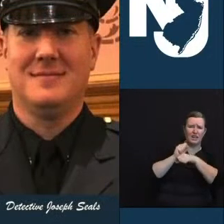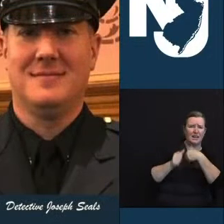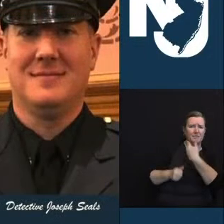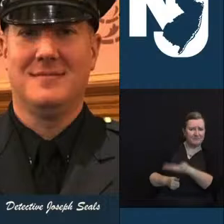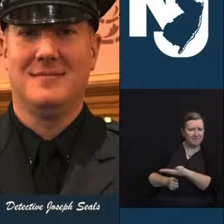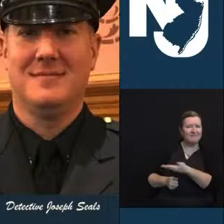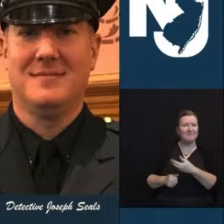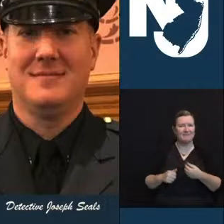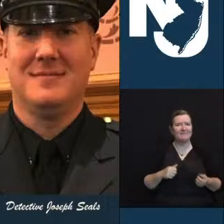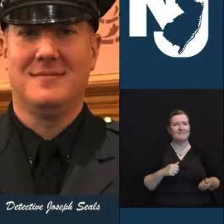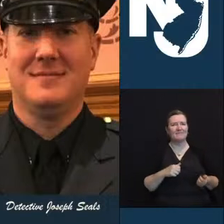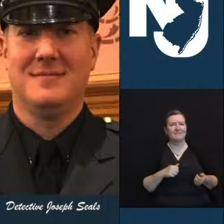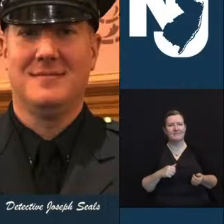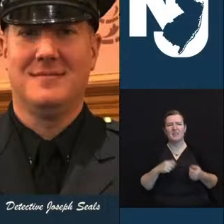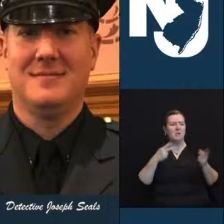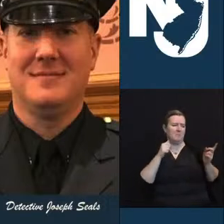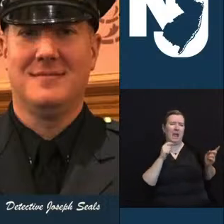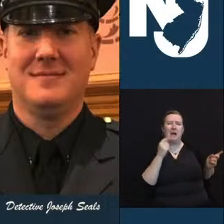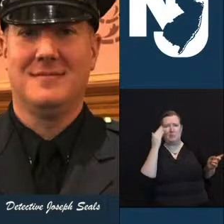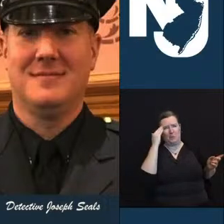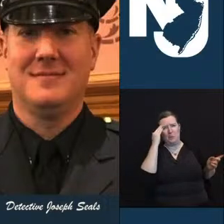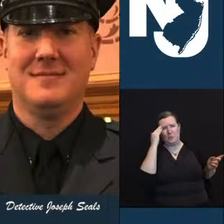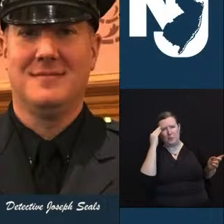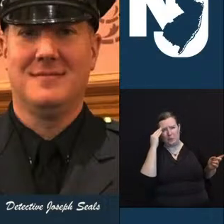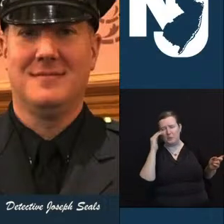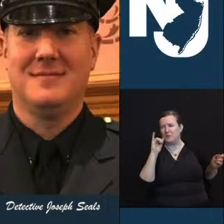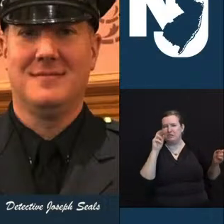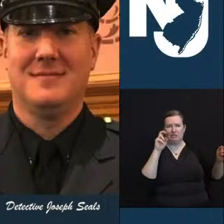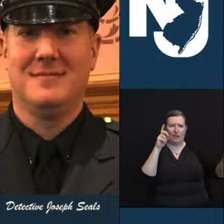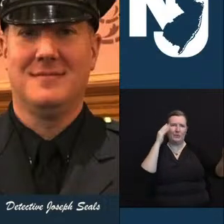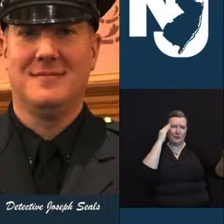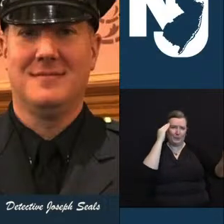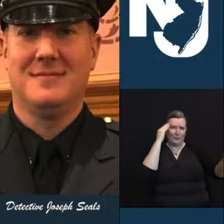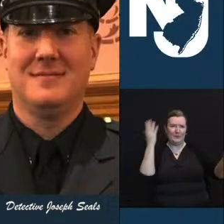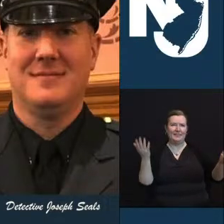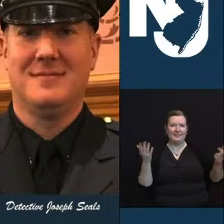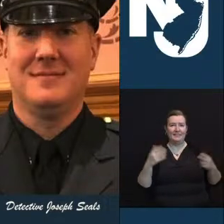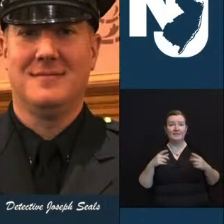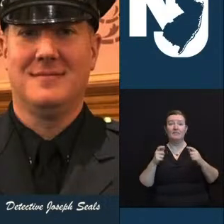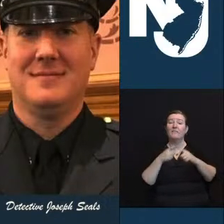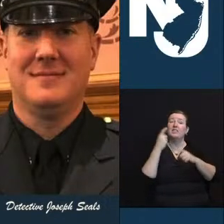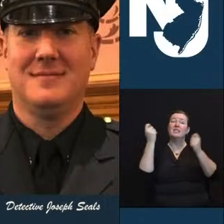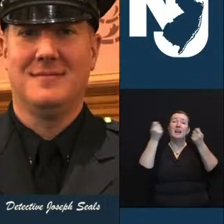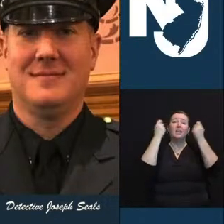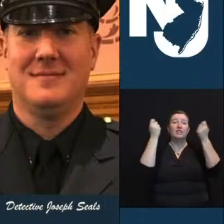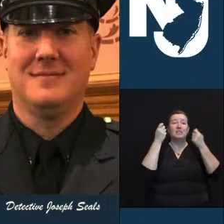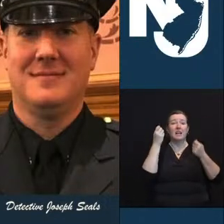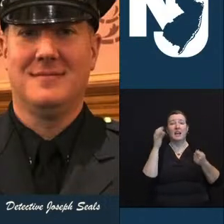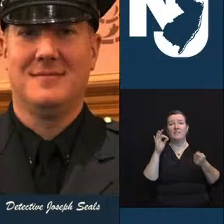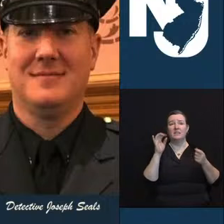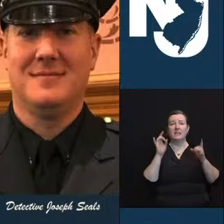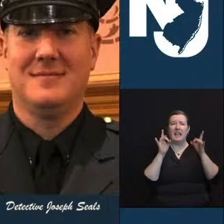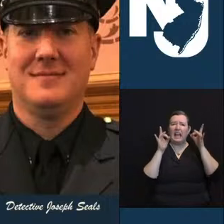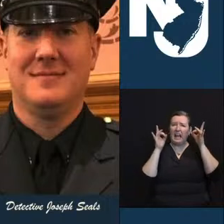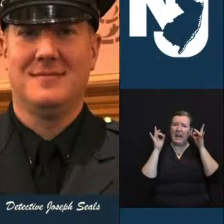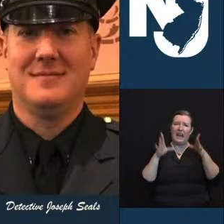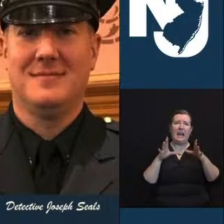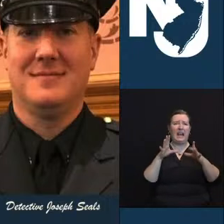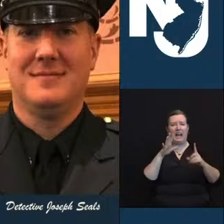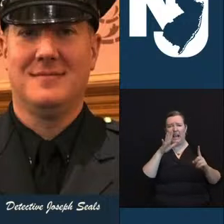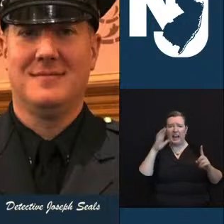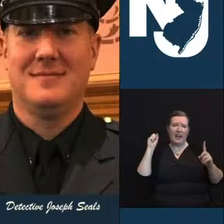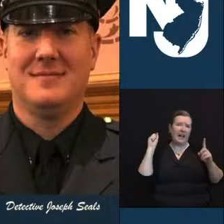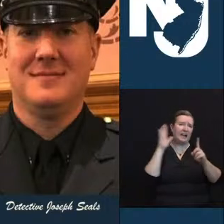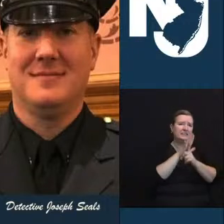knows and Jared knows all too well, tomorrow will mark the first anniversary of the hate-inspired attack on the Jewish community